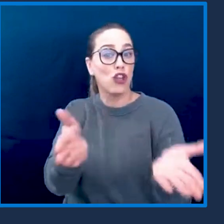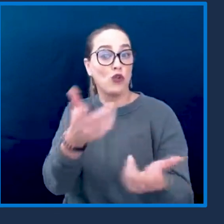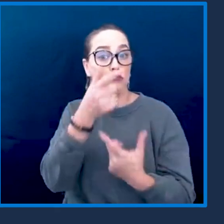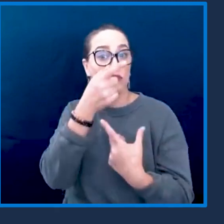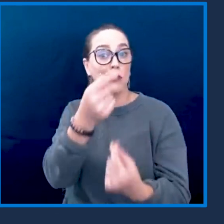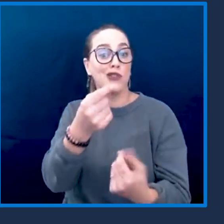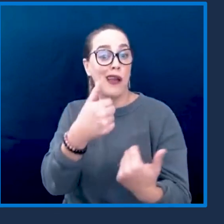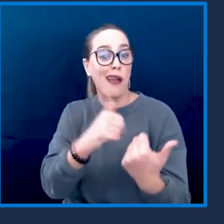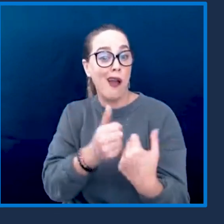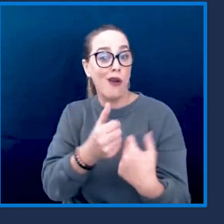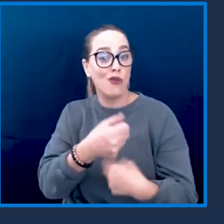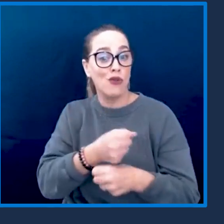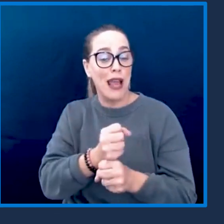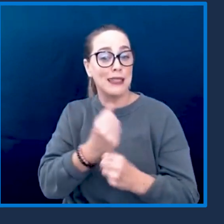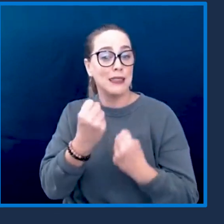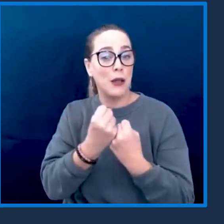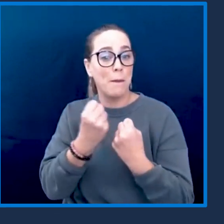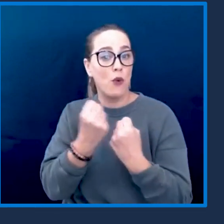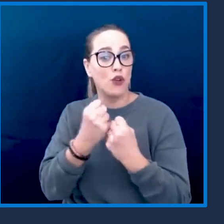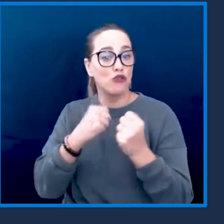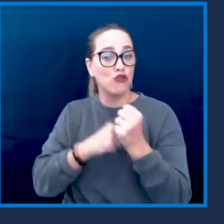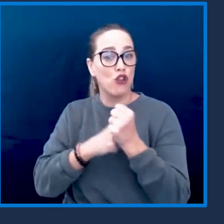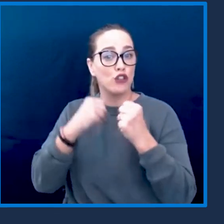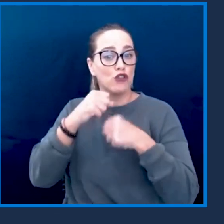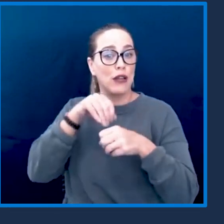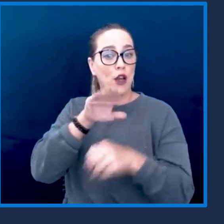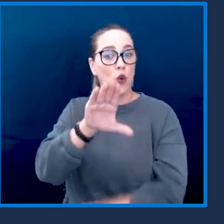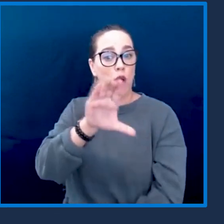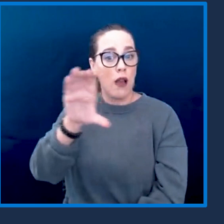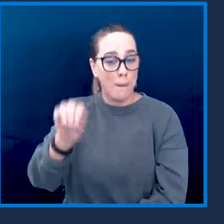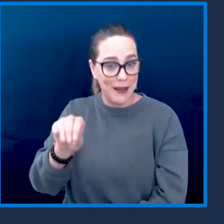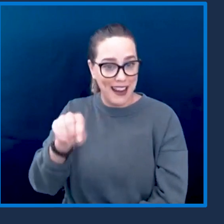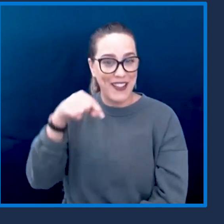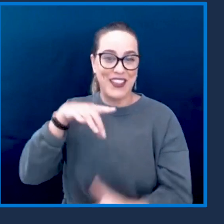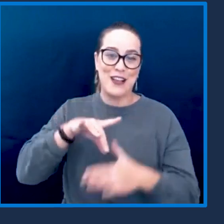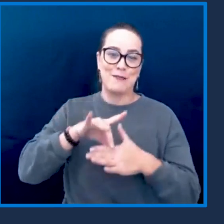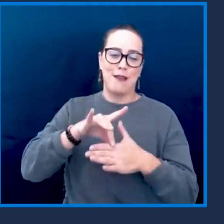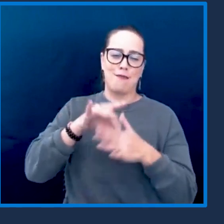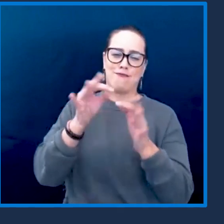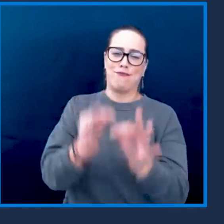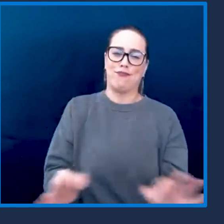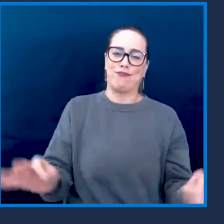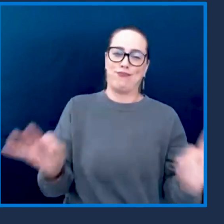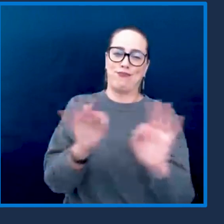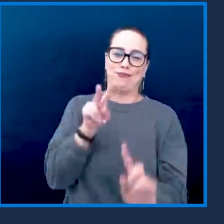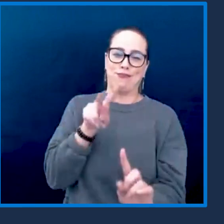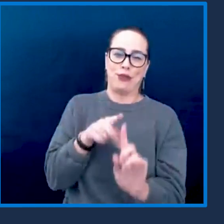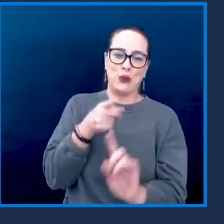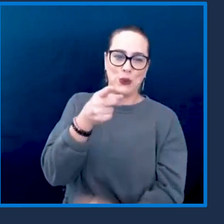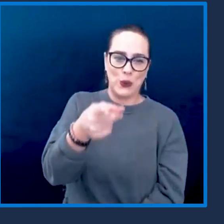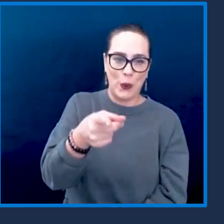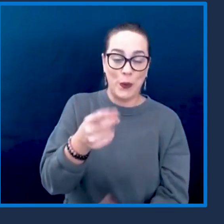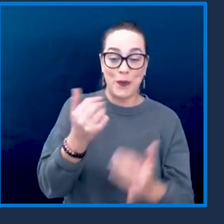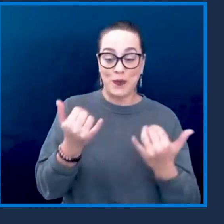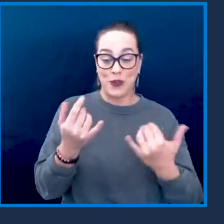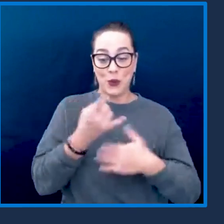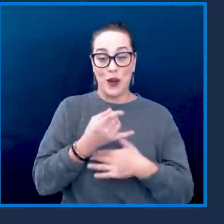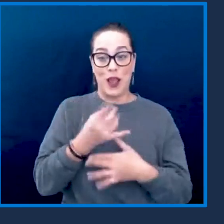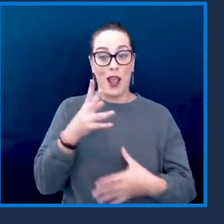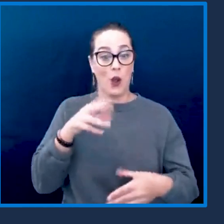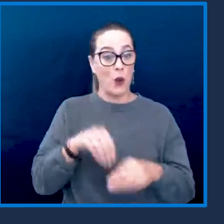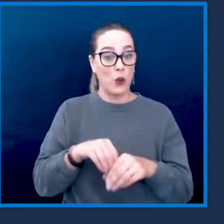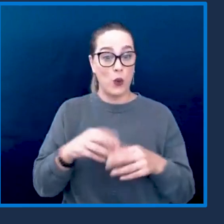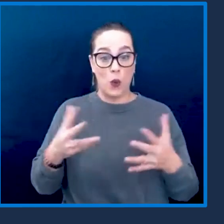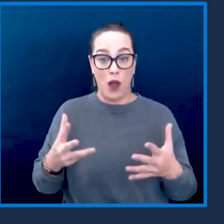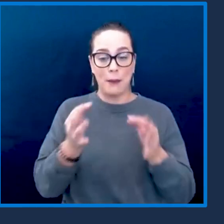supportive structures within your company, then this content will be relevant to you. The 3 topics we're focused on in today's session